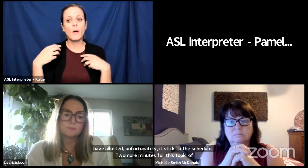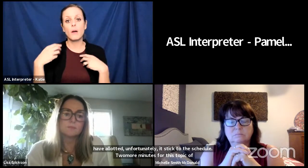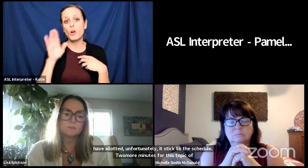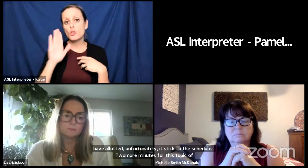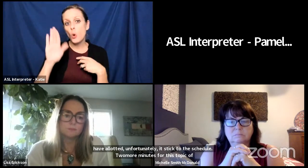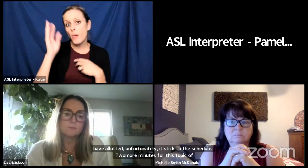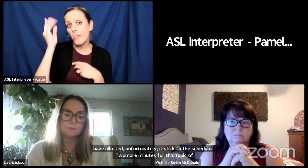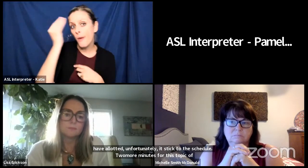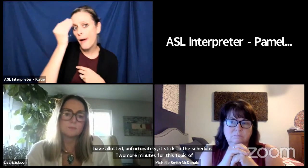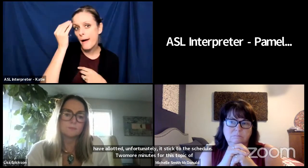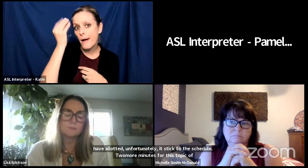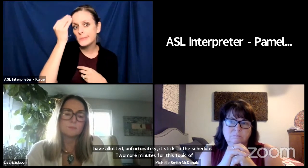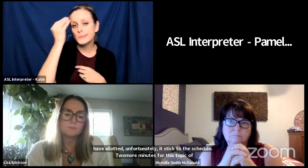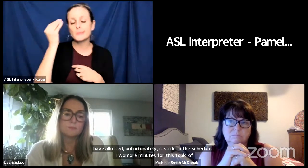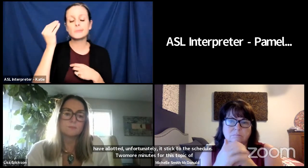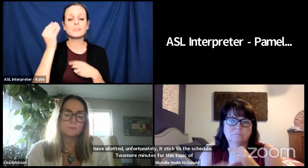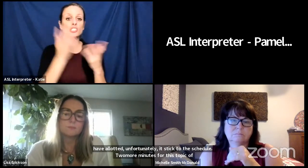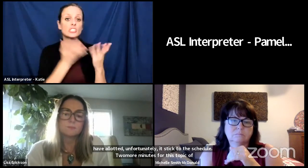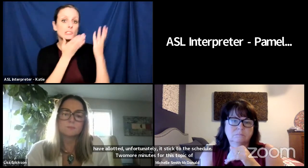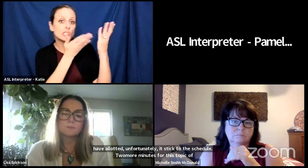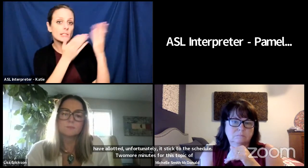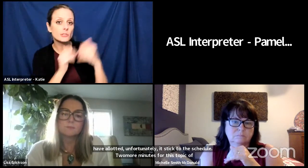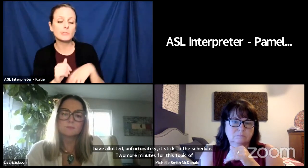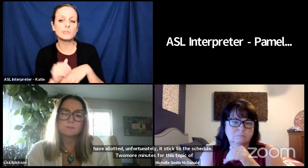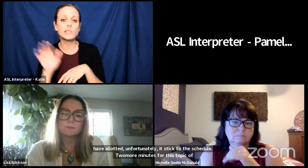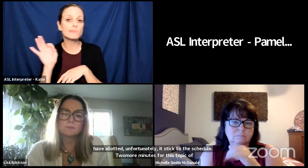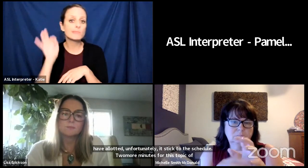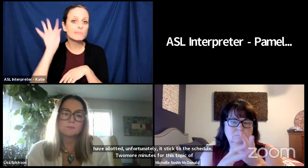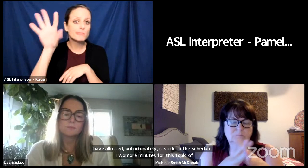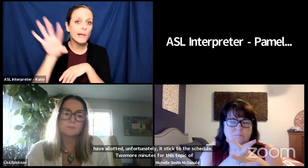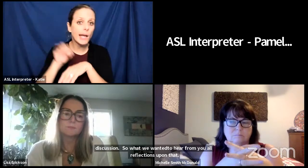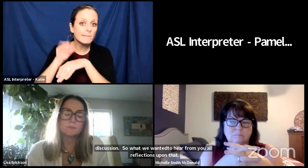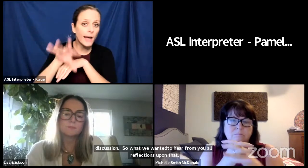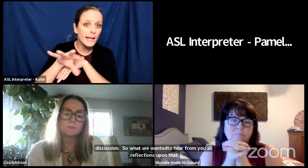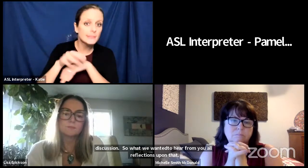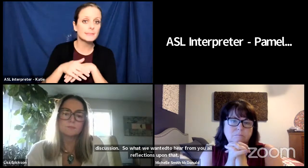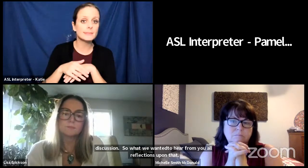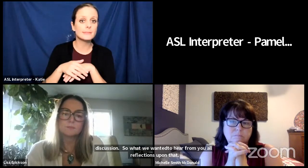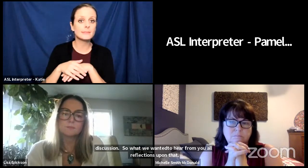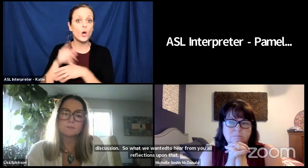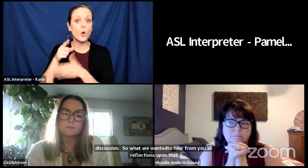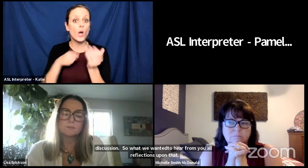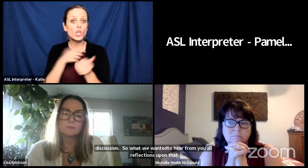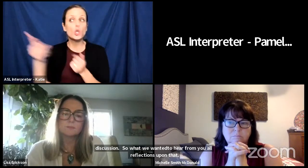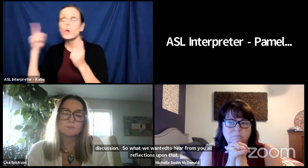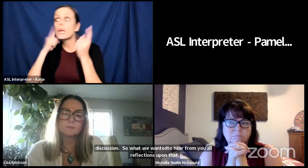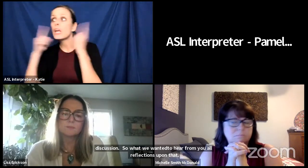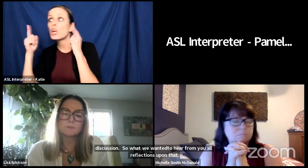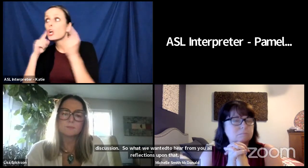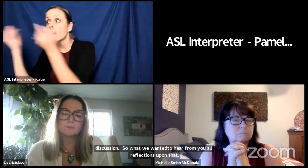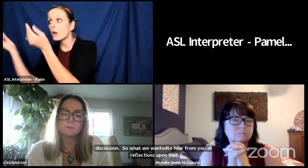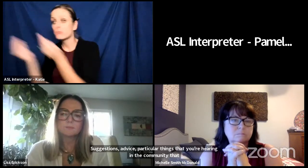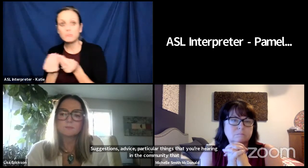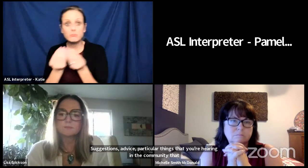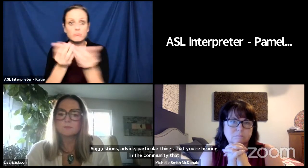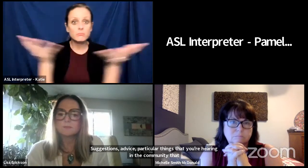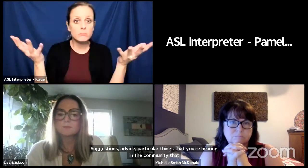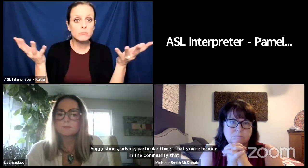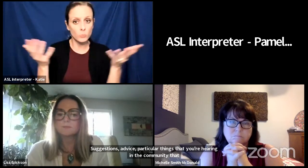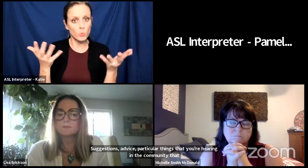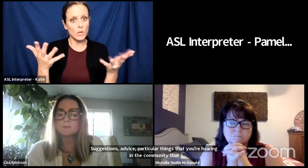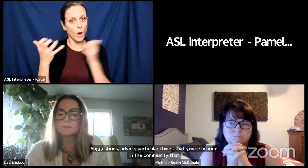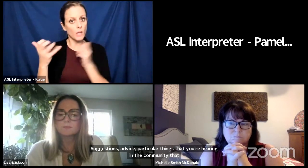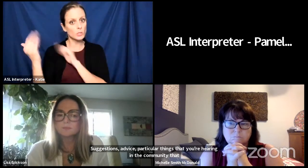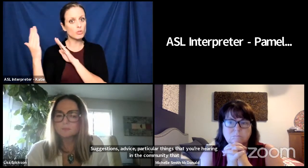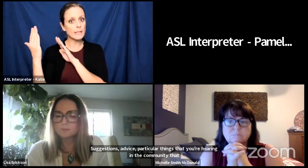that, suggestions, advice, particular things that you're hearing in the community that we can really make sure that we are speaking to.